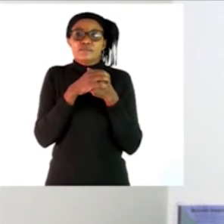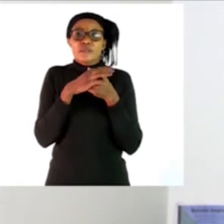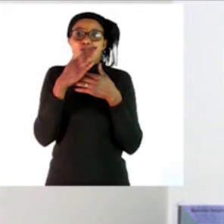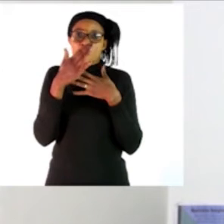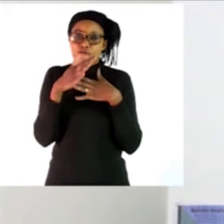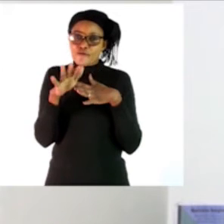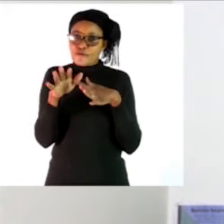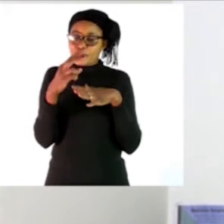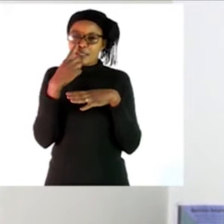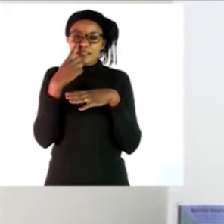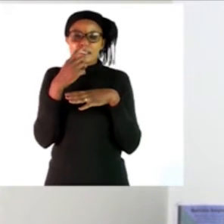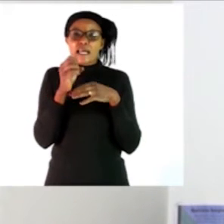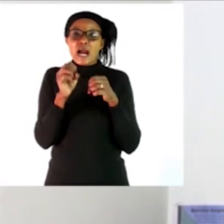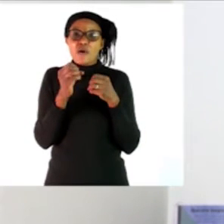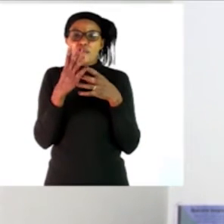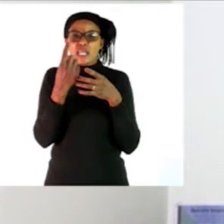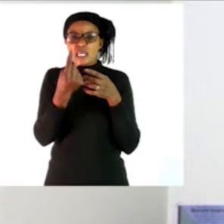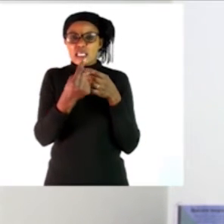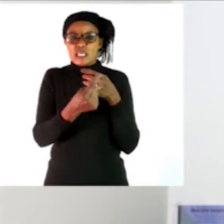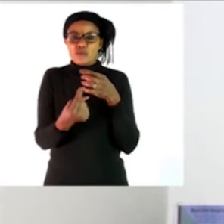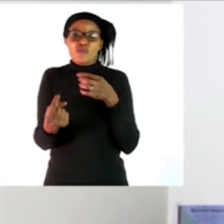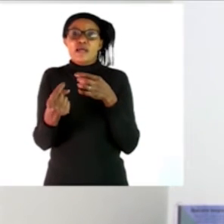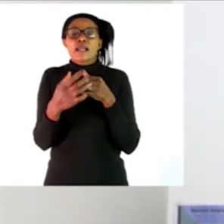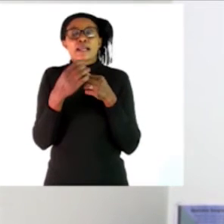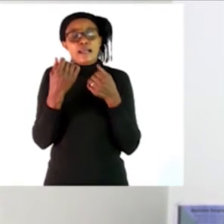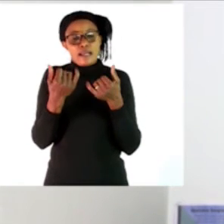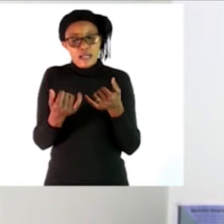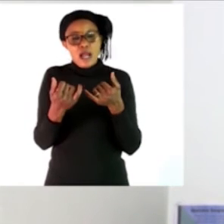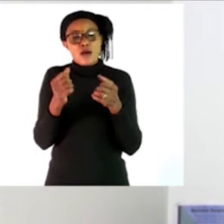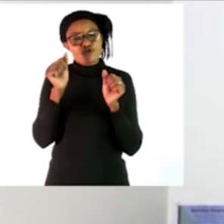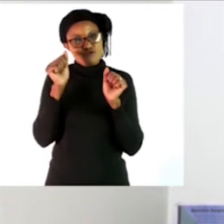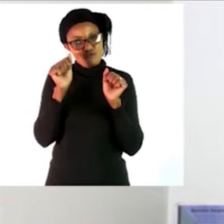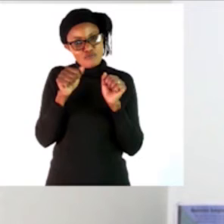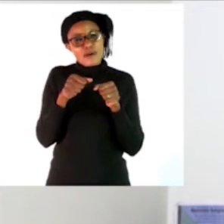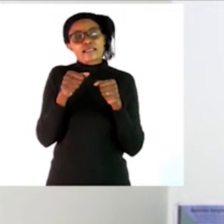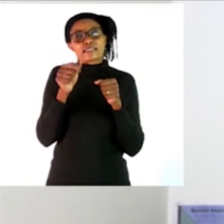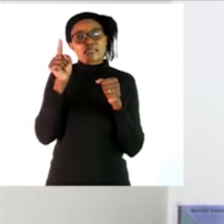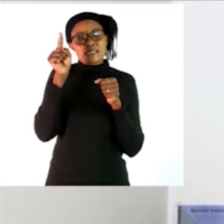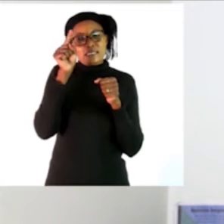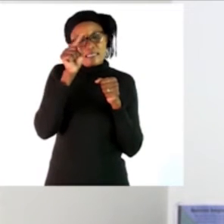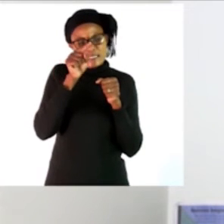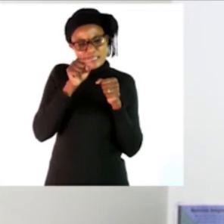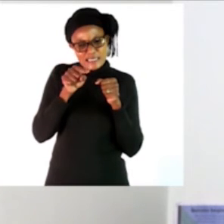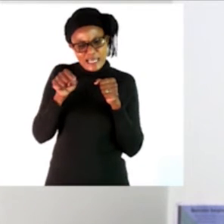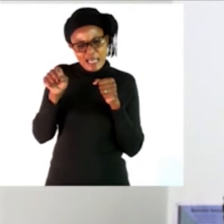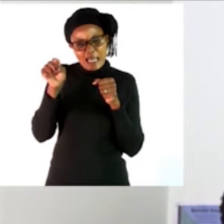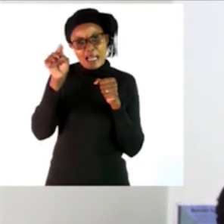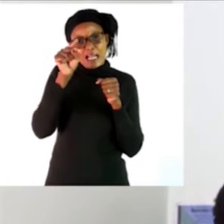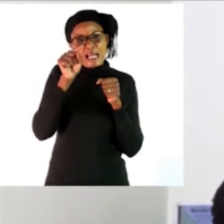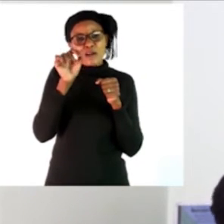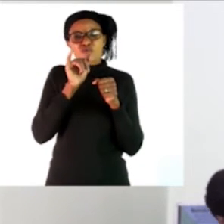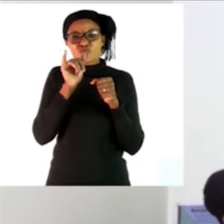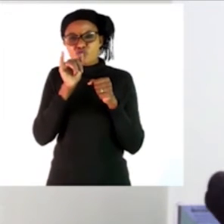all these numbers, we have to circle the one that is the most. So what must